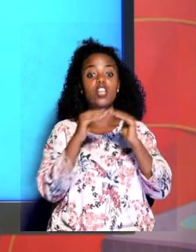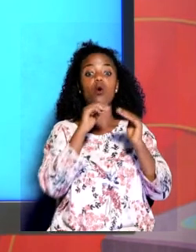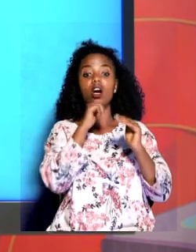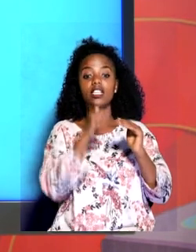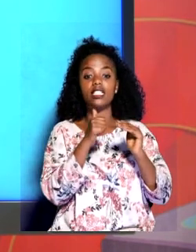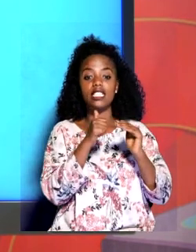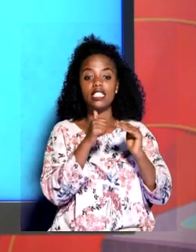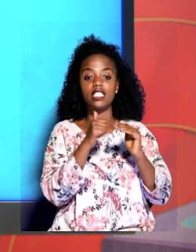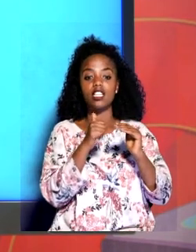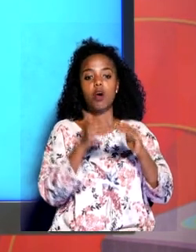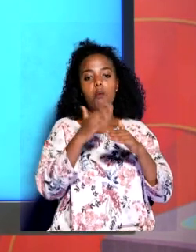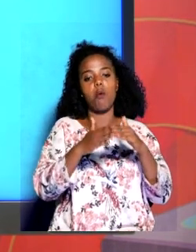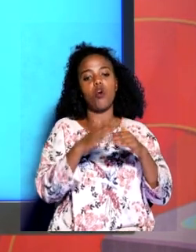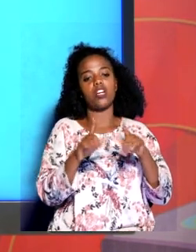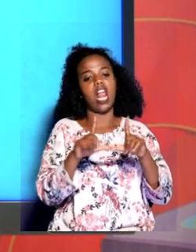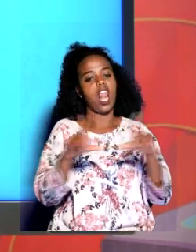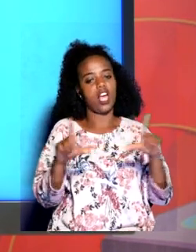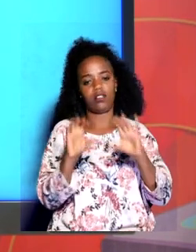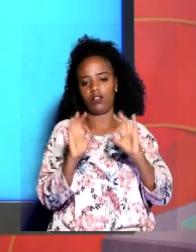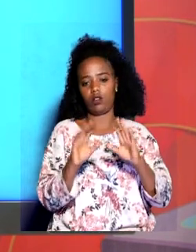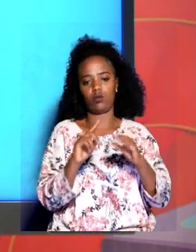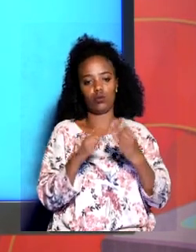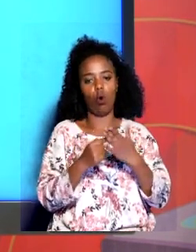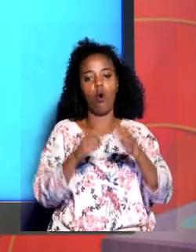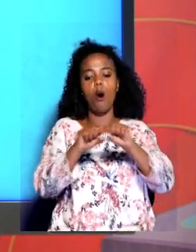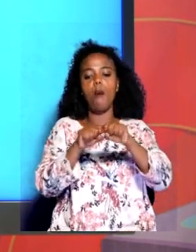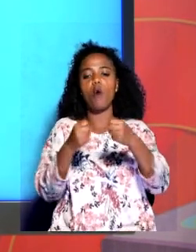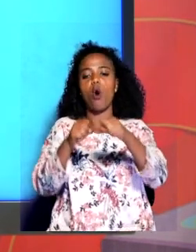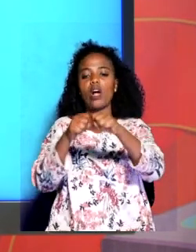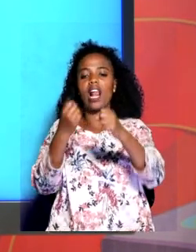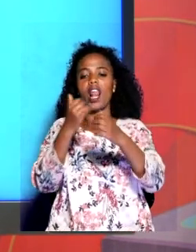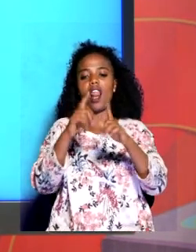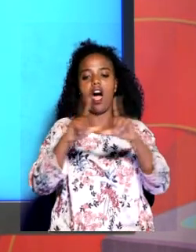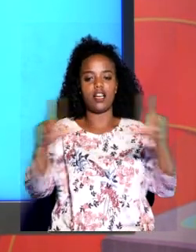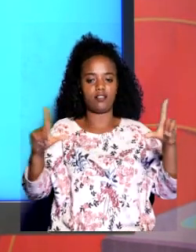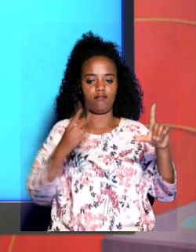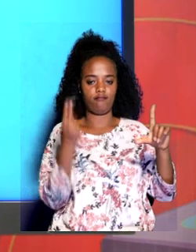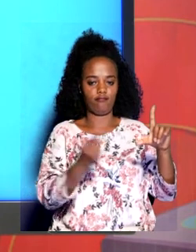doesn't include the border line. So I use broken line for this part.